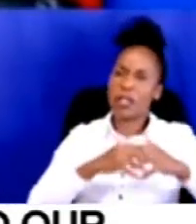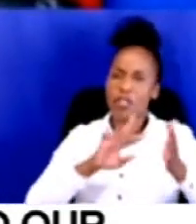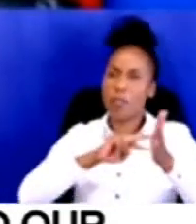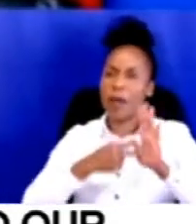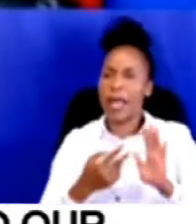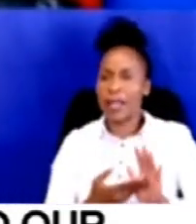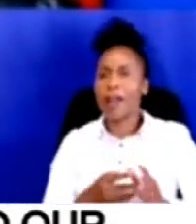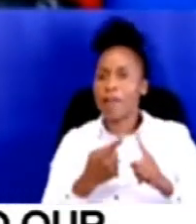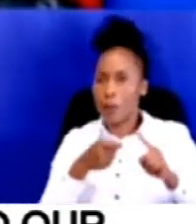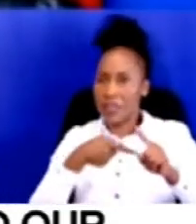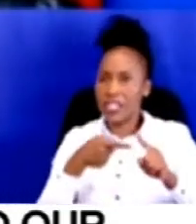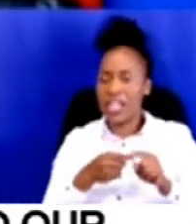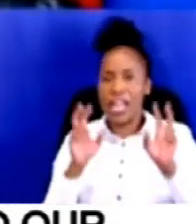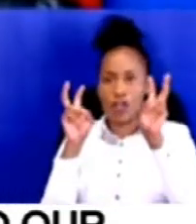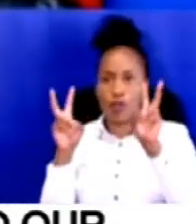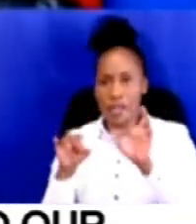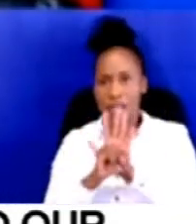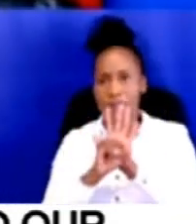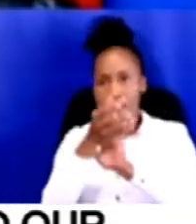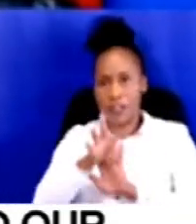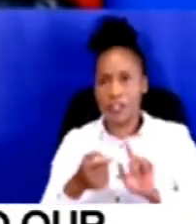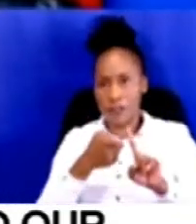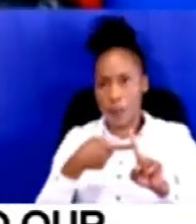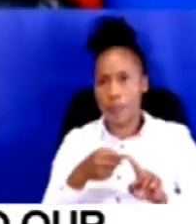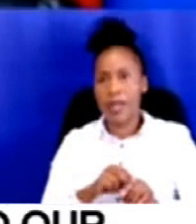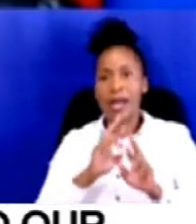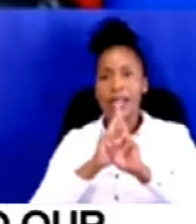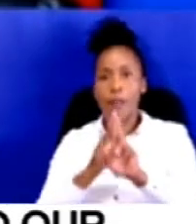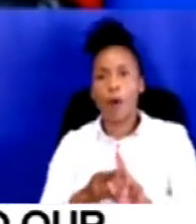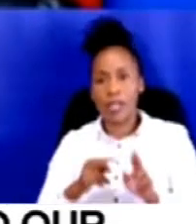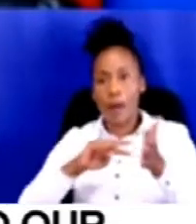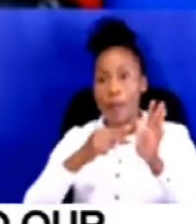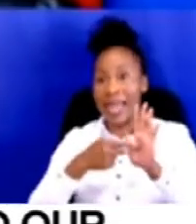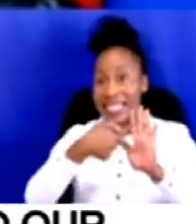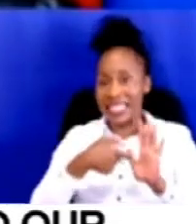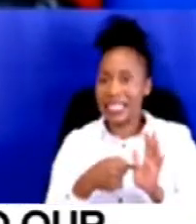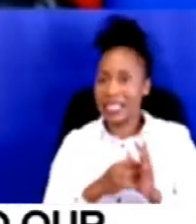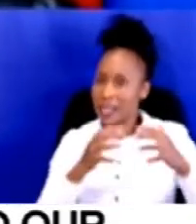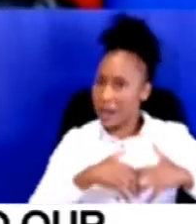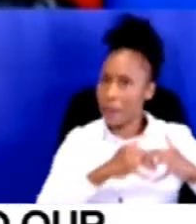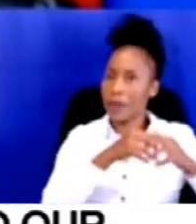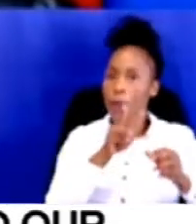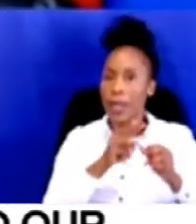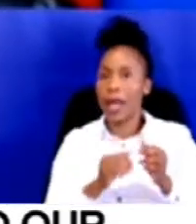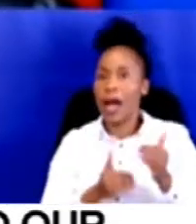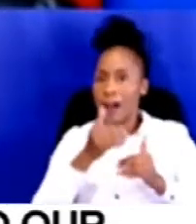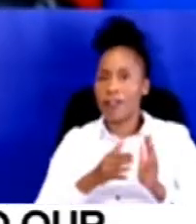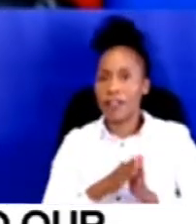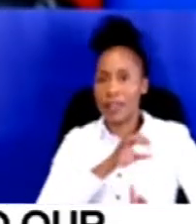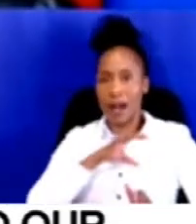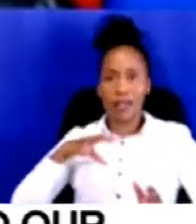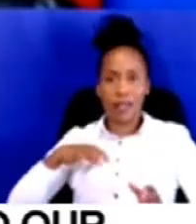issues identified in the report. These plans will be implemented as soon as our respective councils are